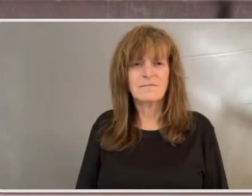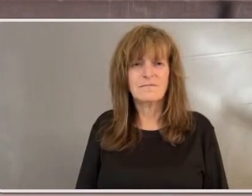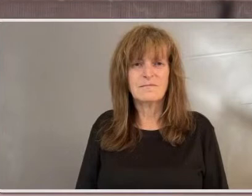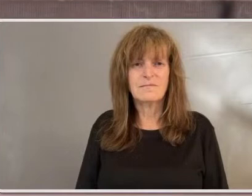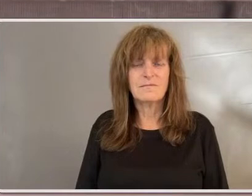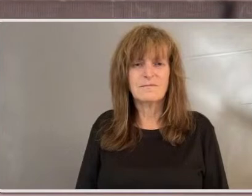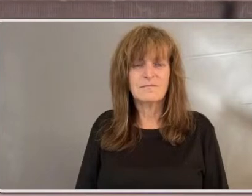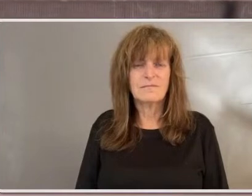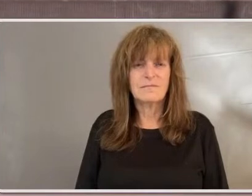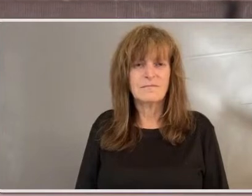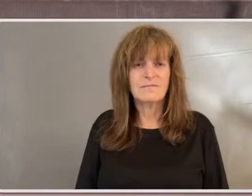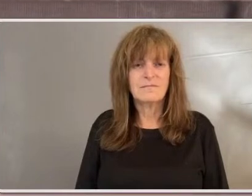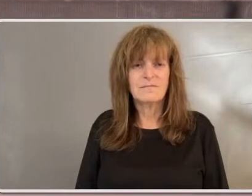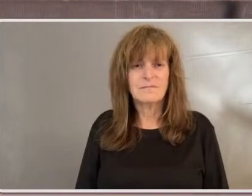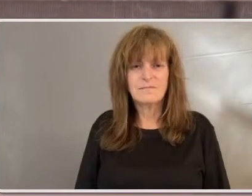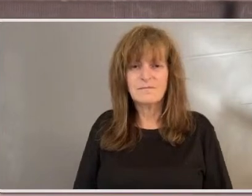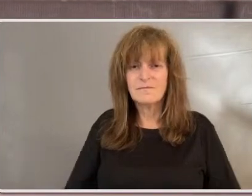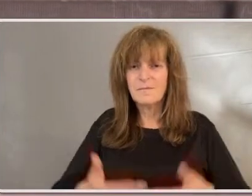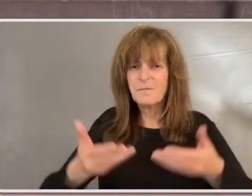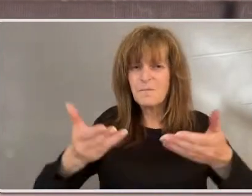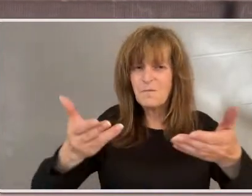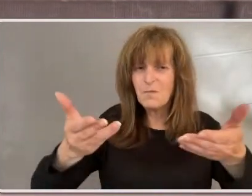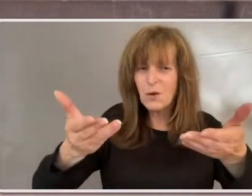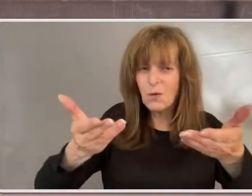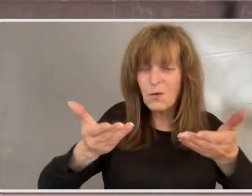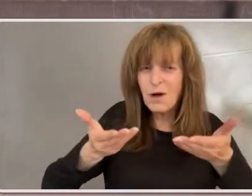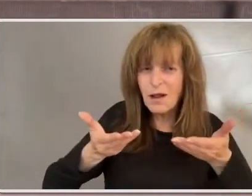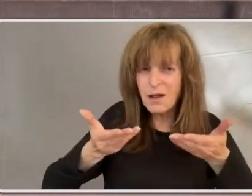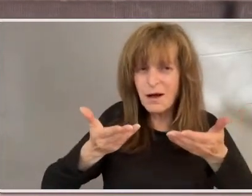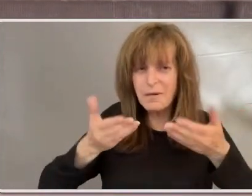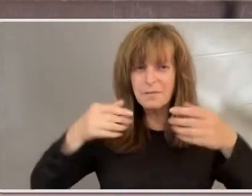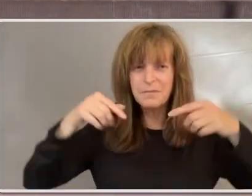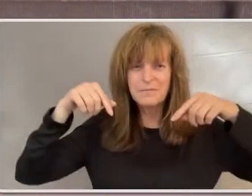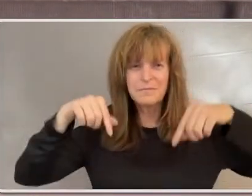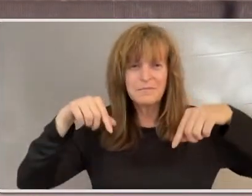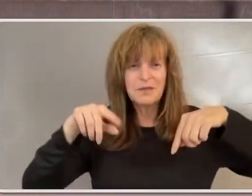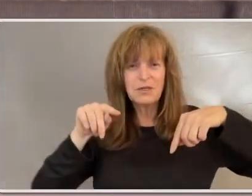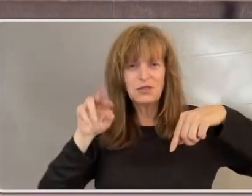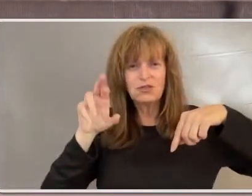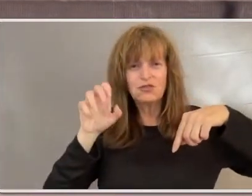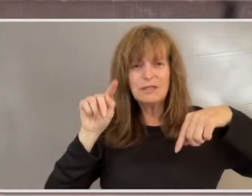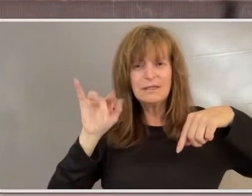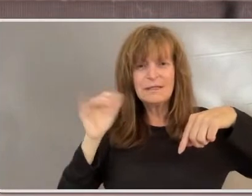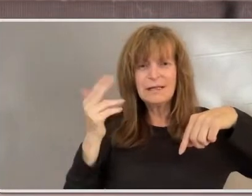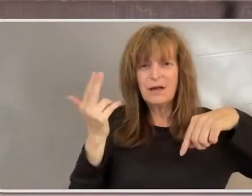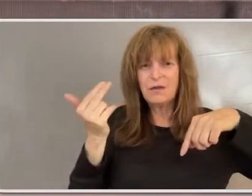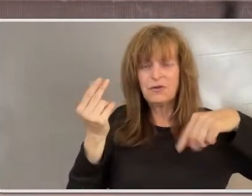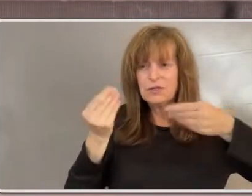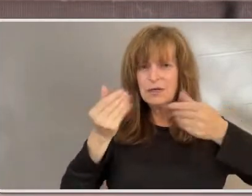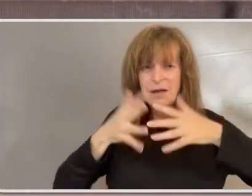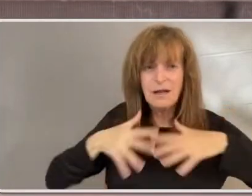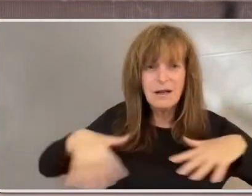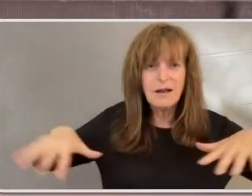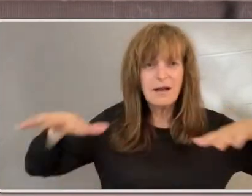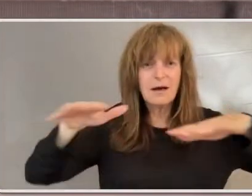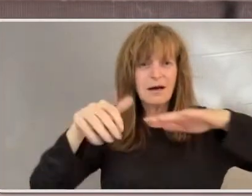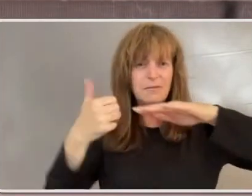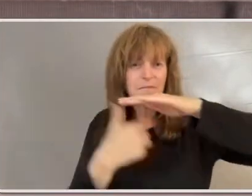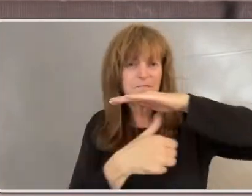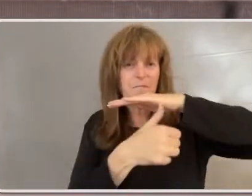Welcome to the Treaty 13 land, underneath the Treaty 13 of